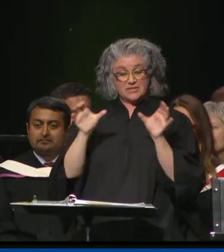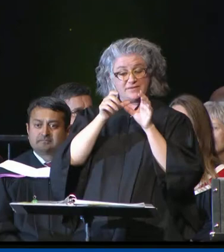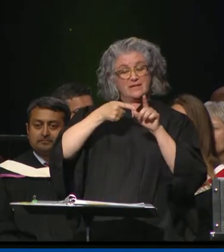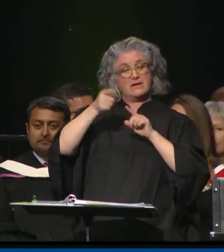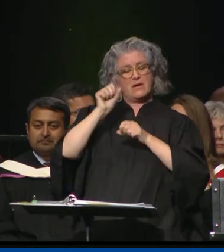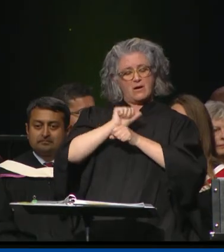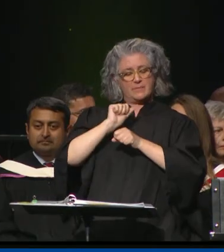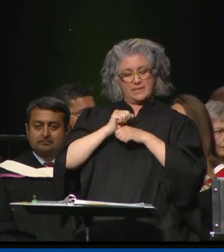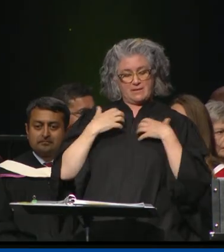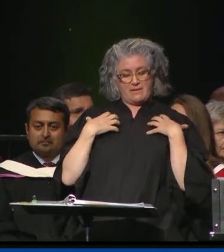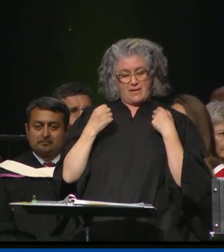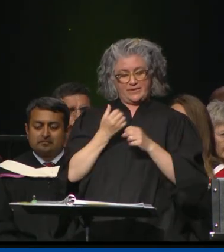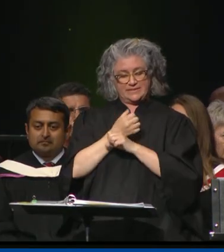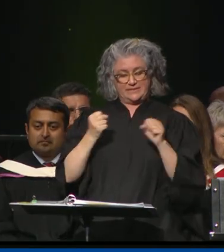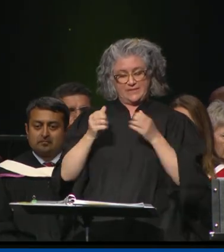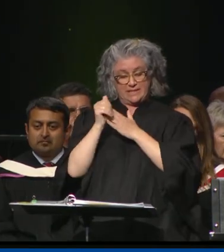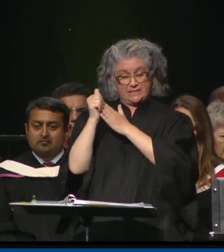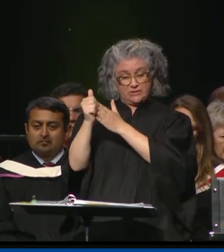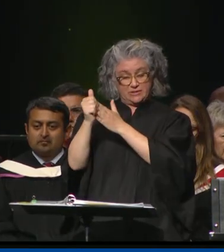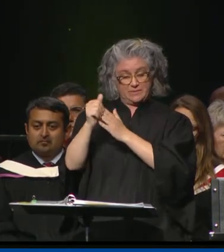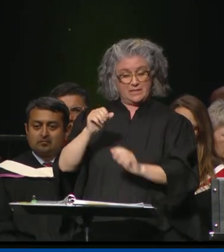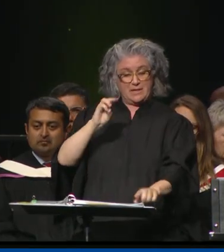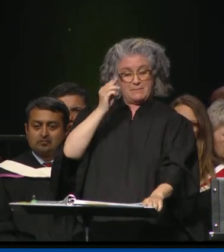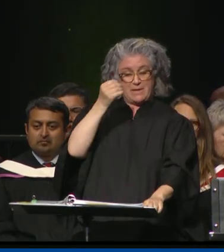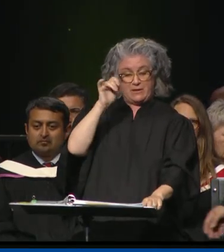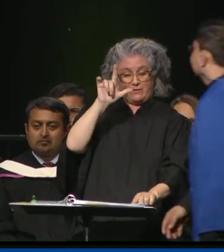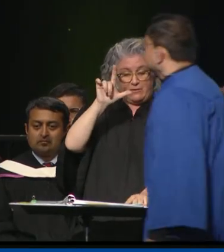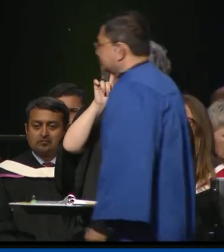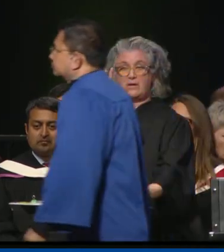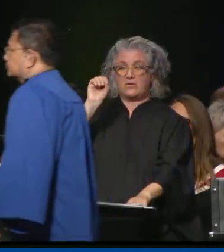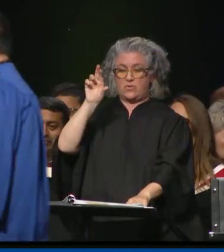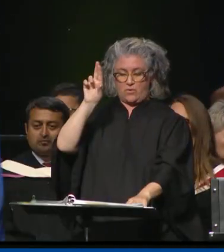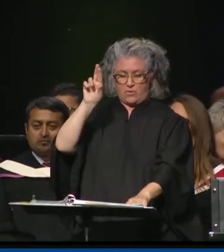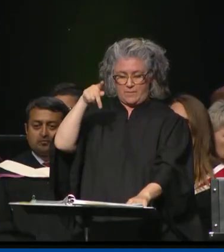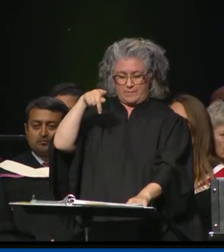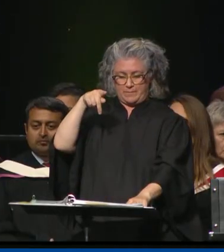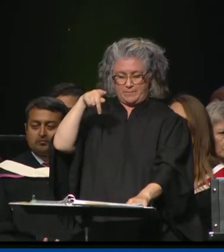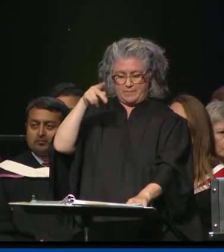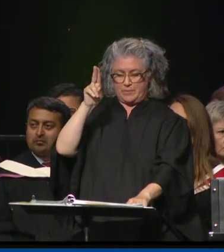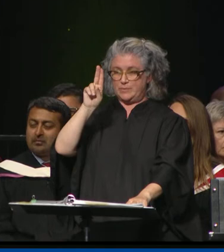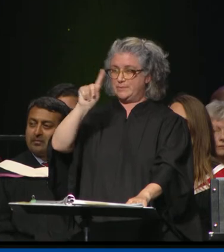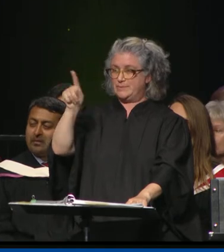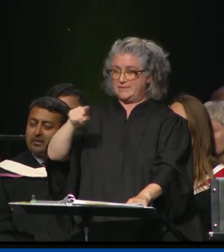Certificate Occupational Health and Safety Leadership, Michael Corpez.